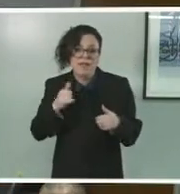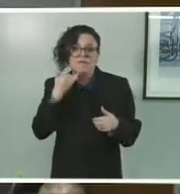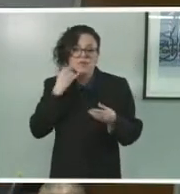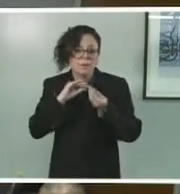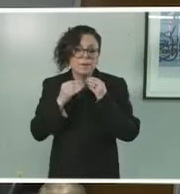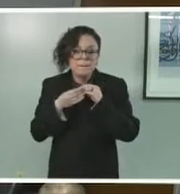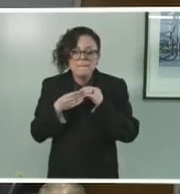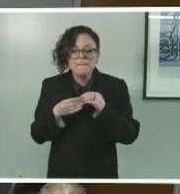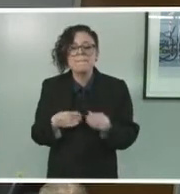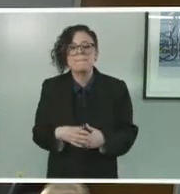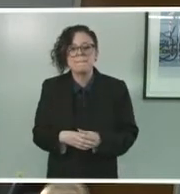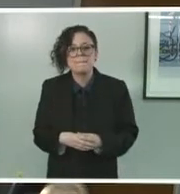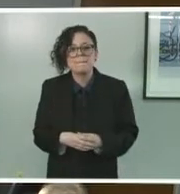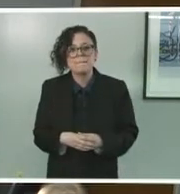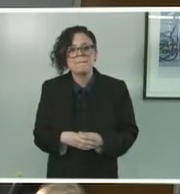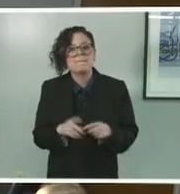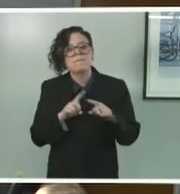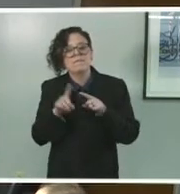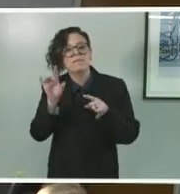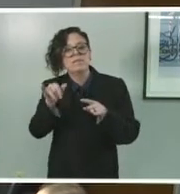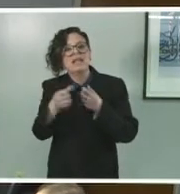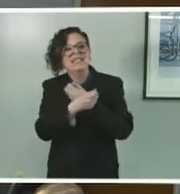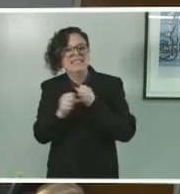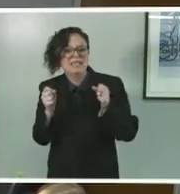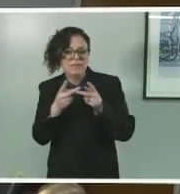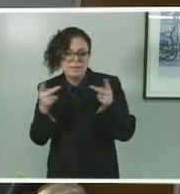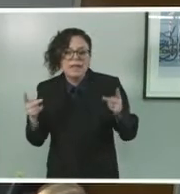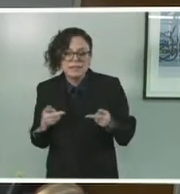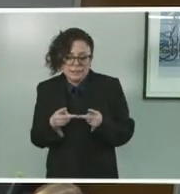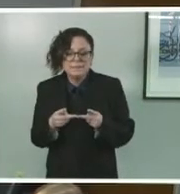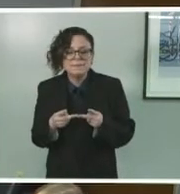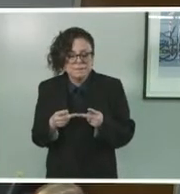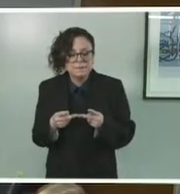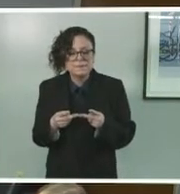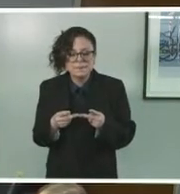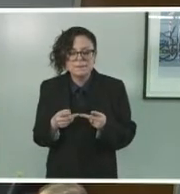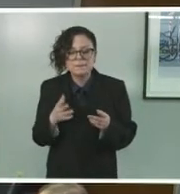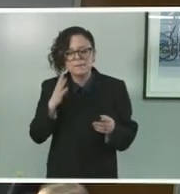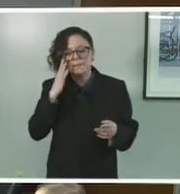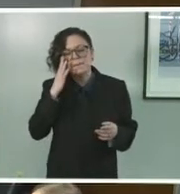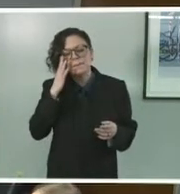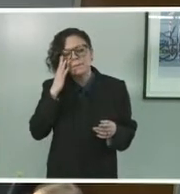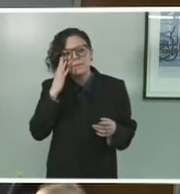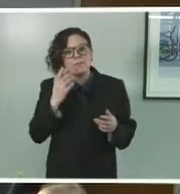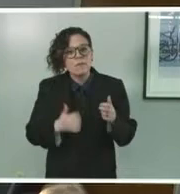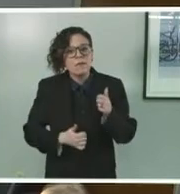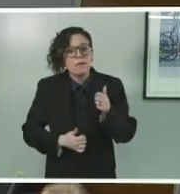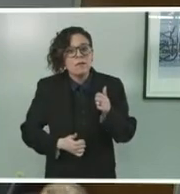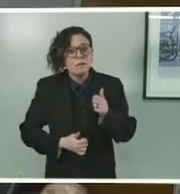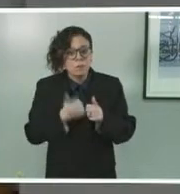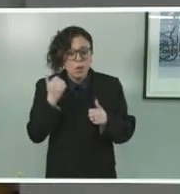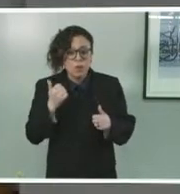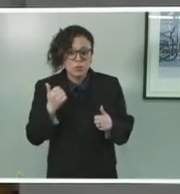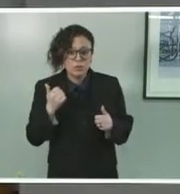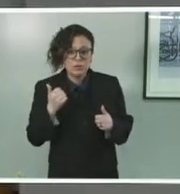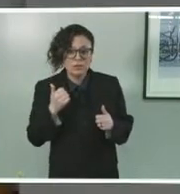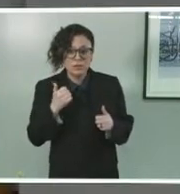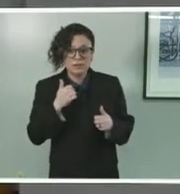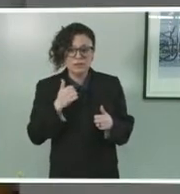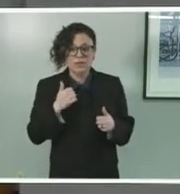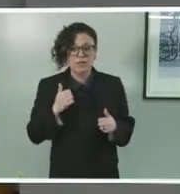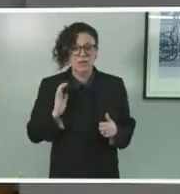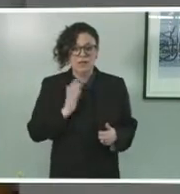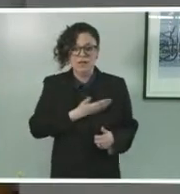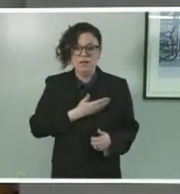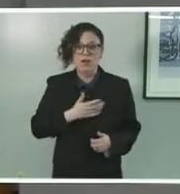think that's the safest place, though. And most, if not all, of the follow-ups that our police